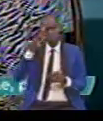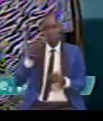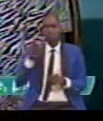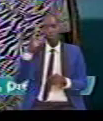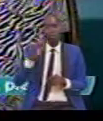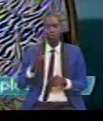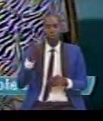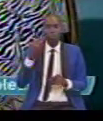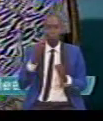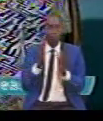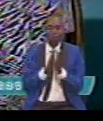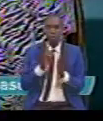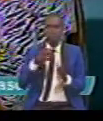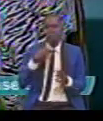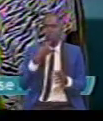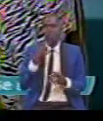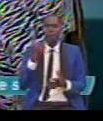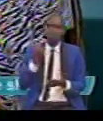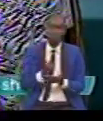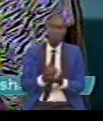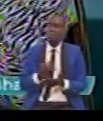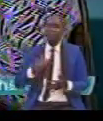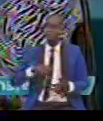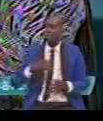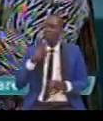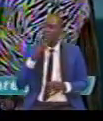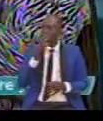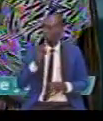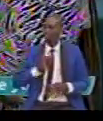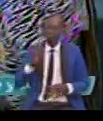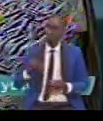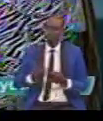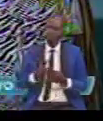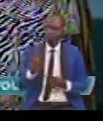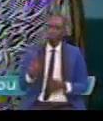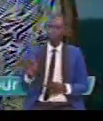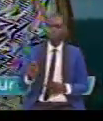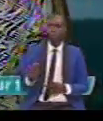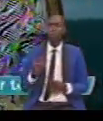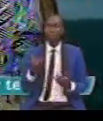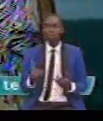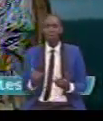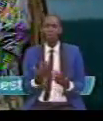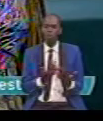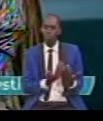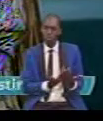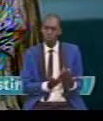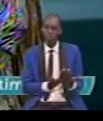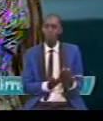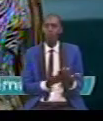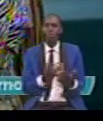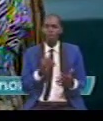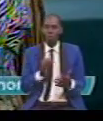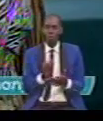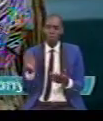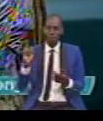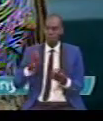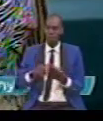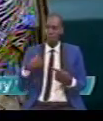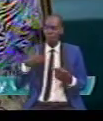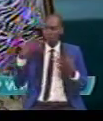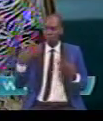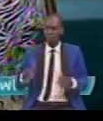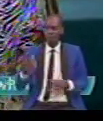as he said amen, he still said he needed to go to the toilet, and I asked him to hold on until we testify.